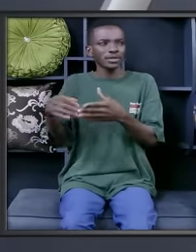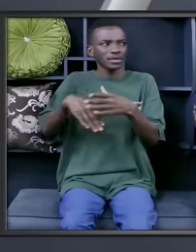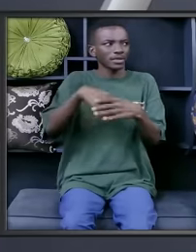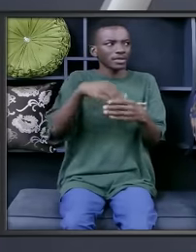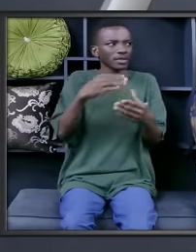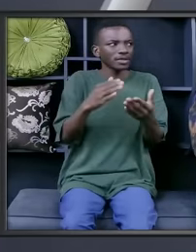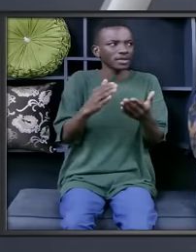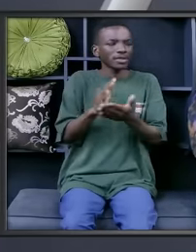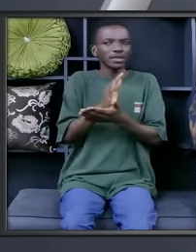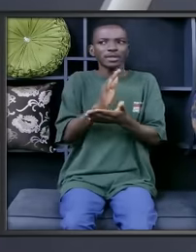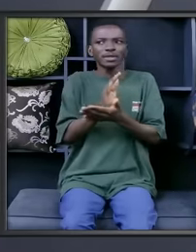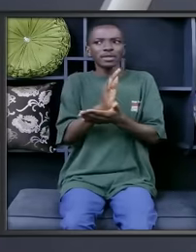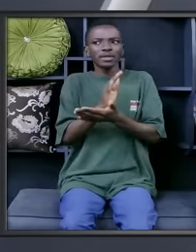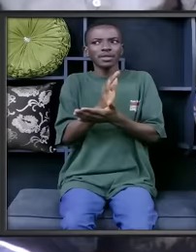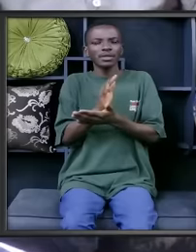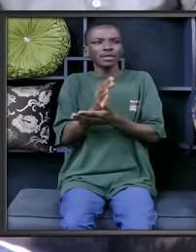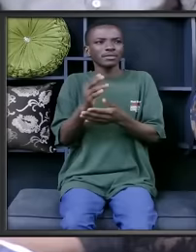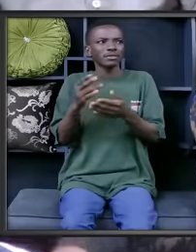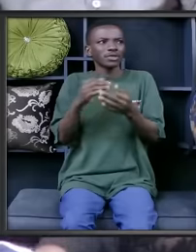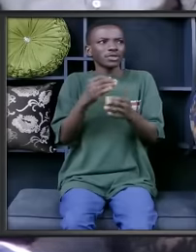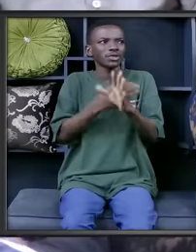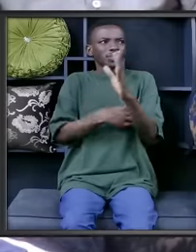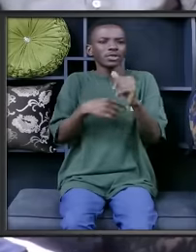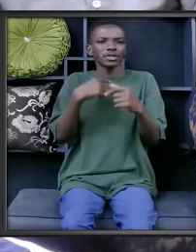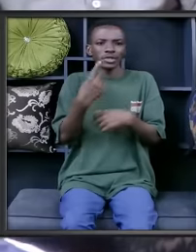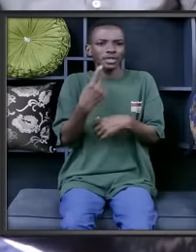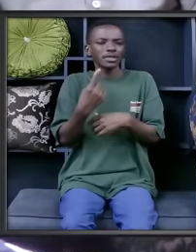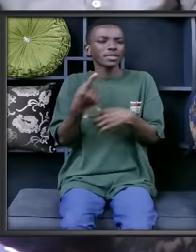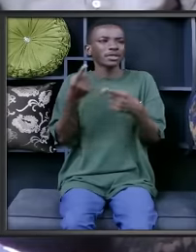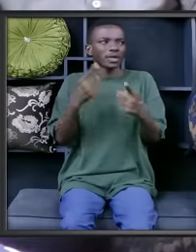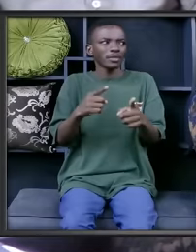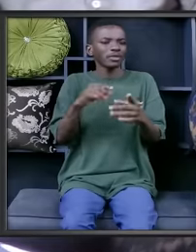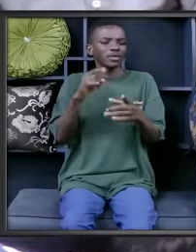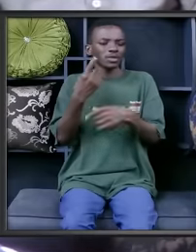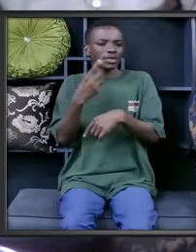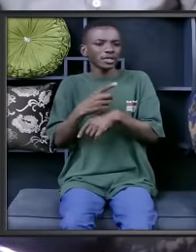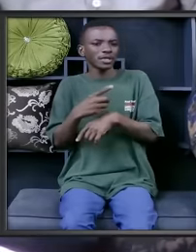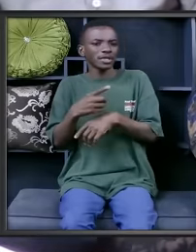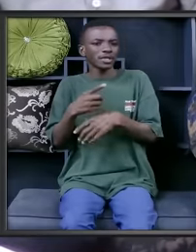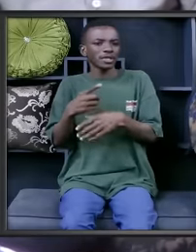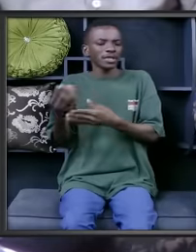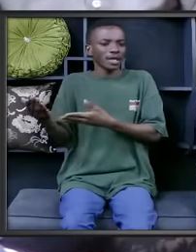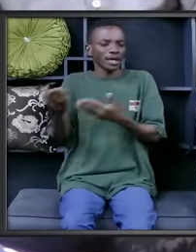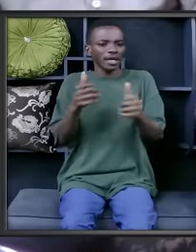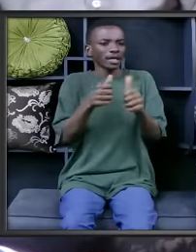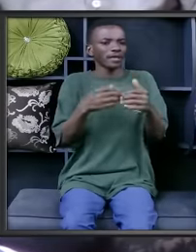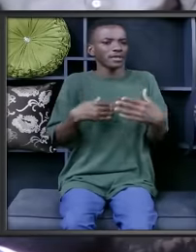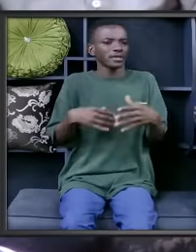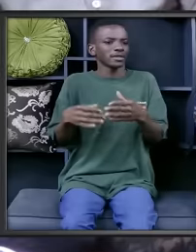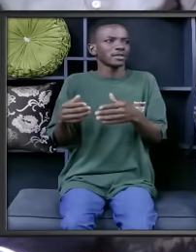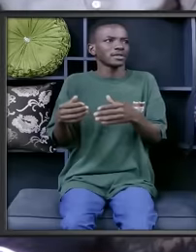that certificate. Yeah. He be like, say, God, just tell me, say, this thing will happen one day. So now, if I carry everything burn that